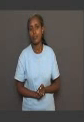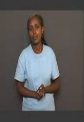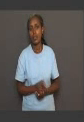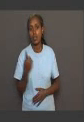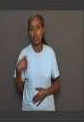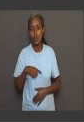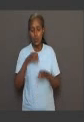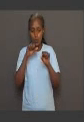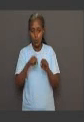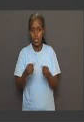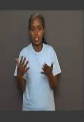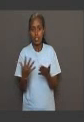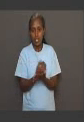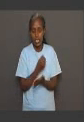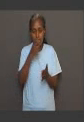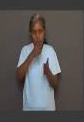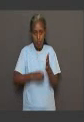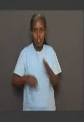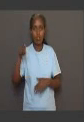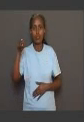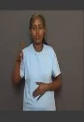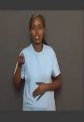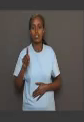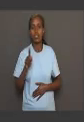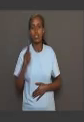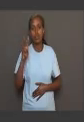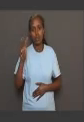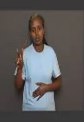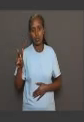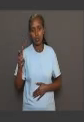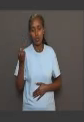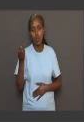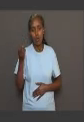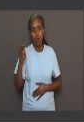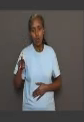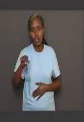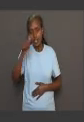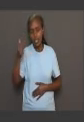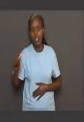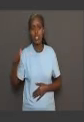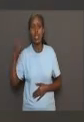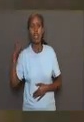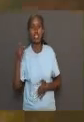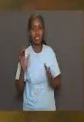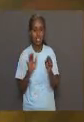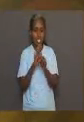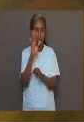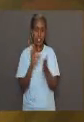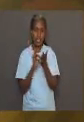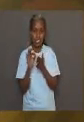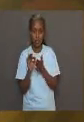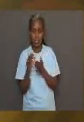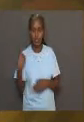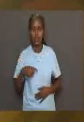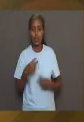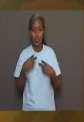We can take the value of x to be 2 or any other even number.